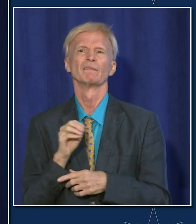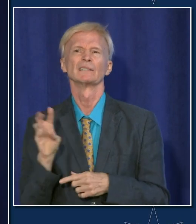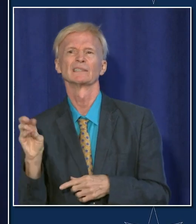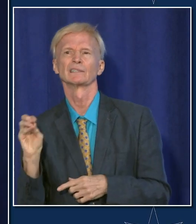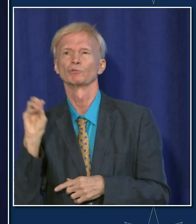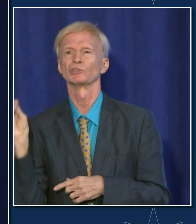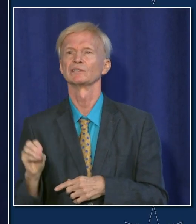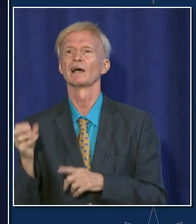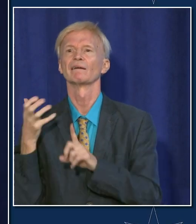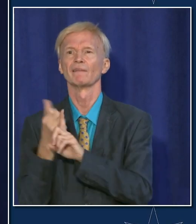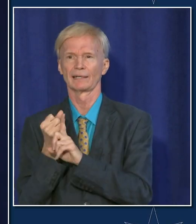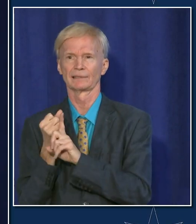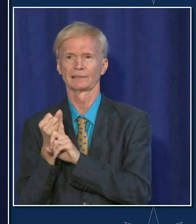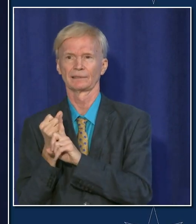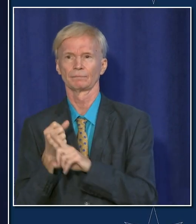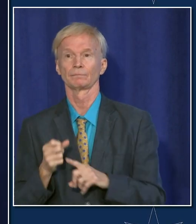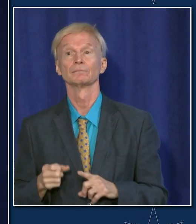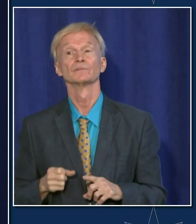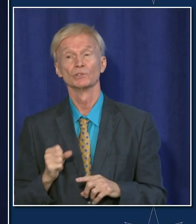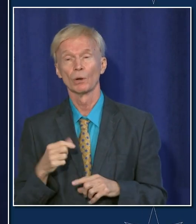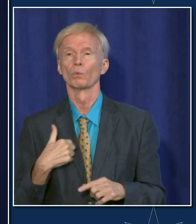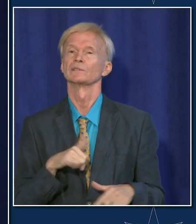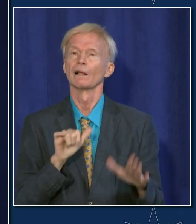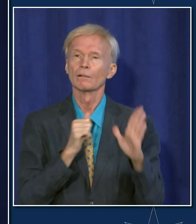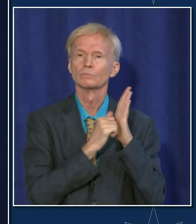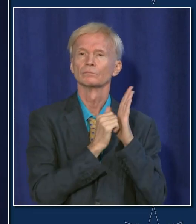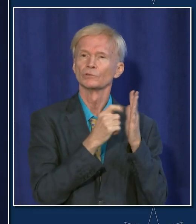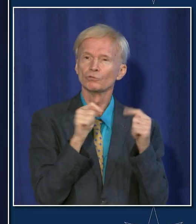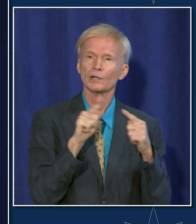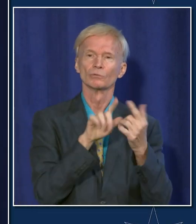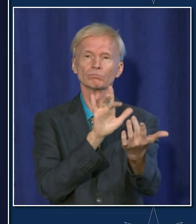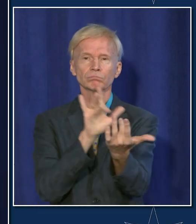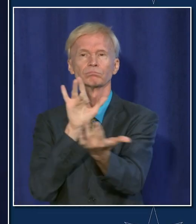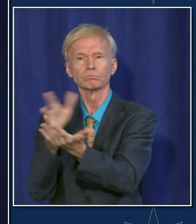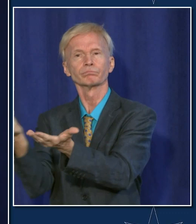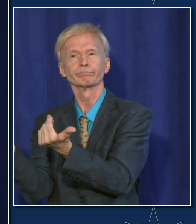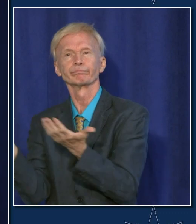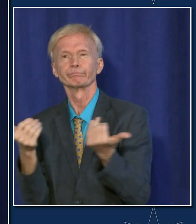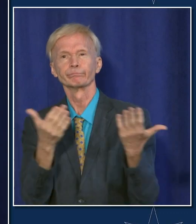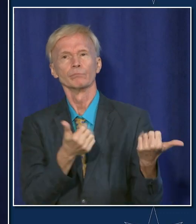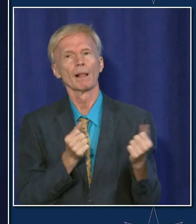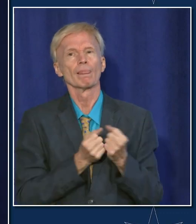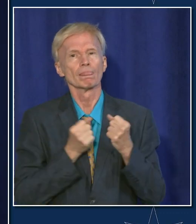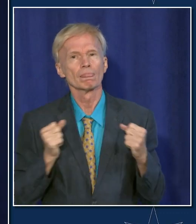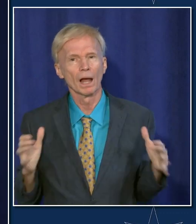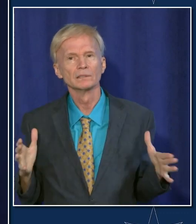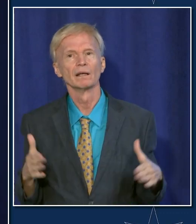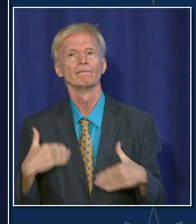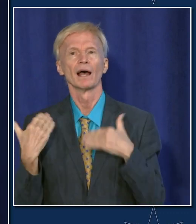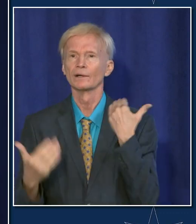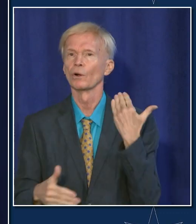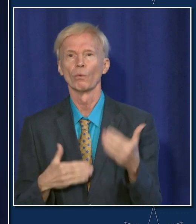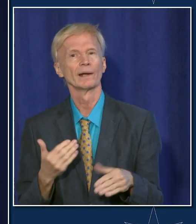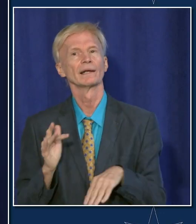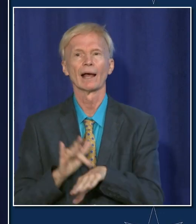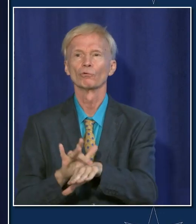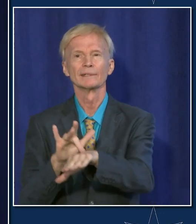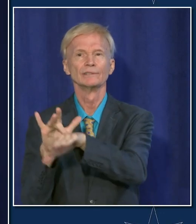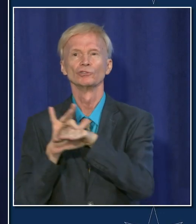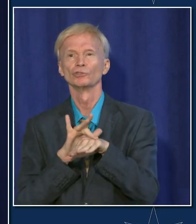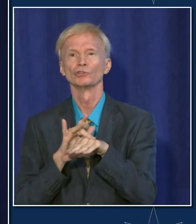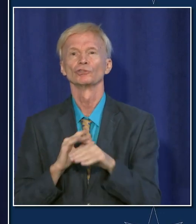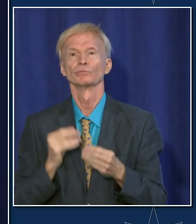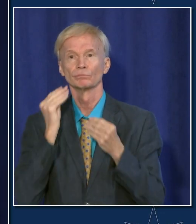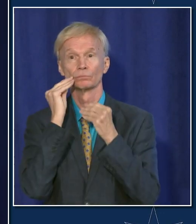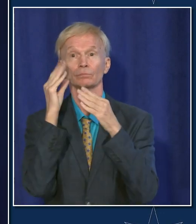these are the areas where we're continuing to do the door-to-door work, the outreach work, lots of ongoing outreach here. But on